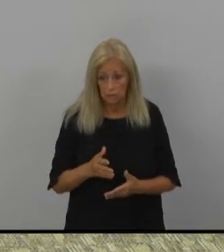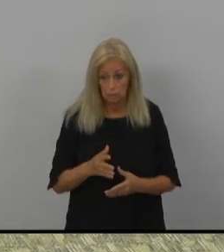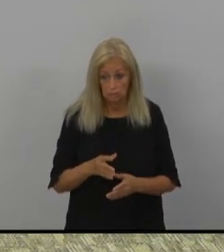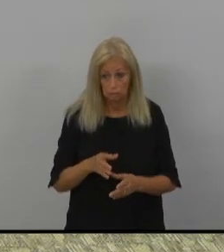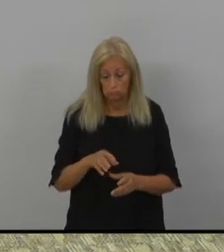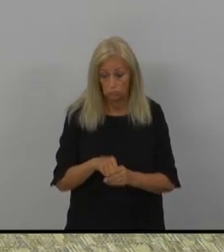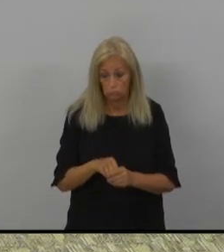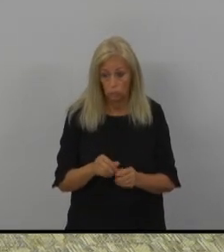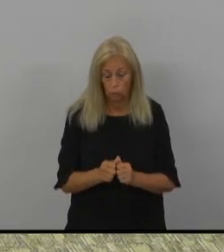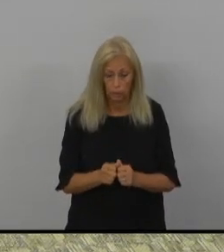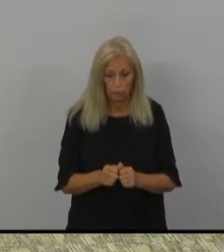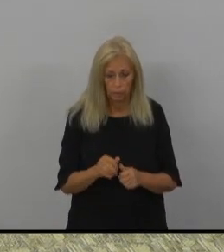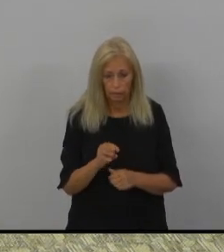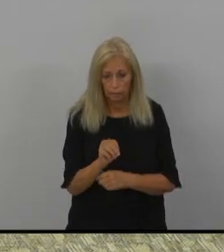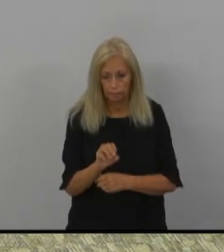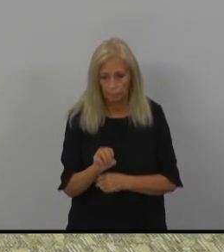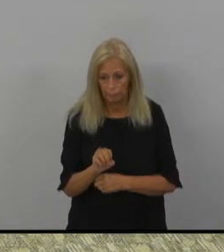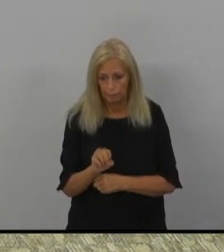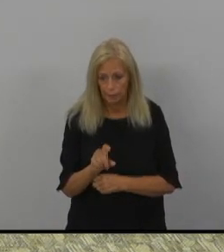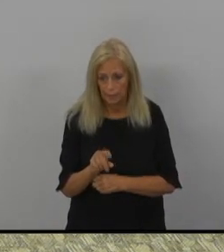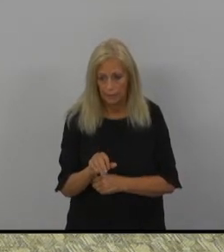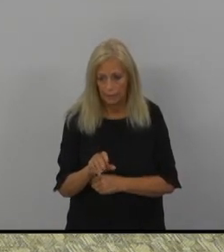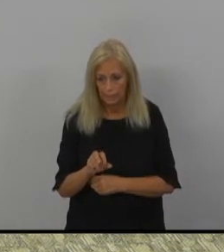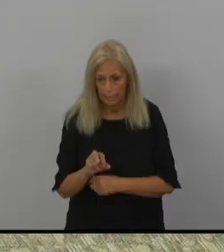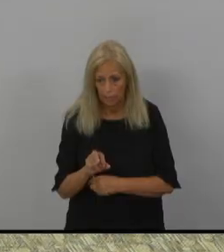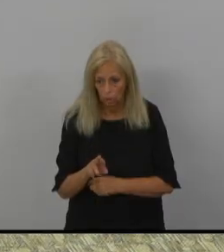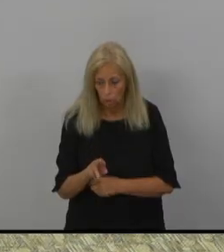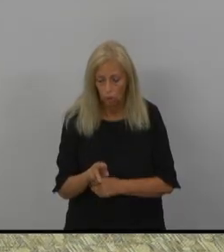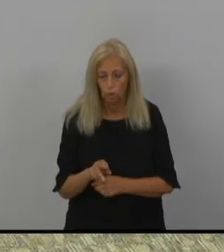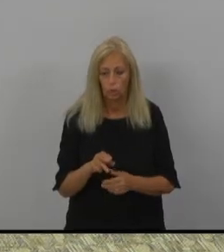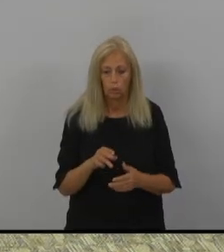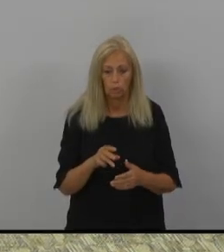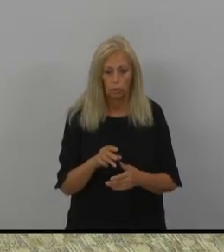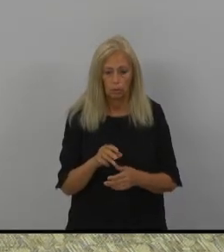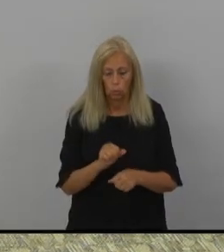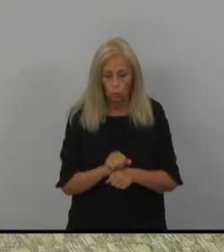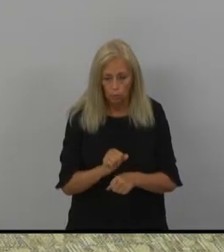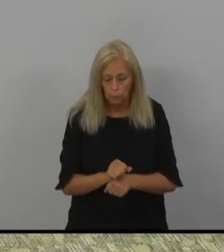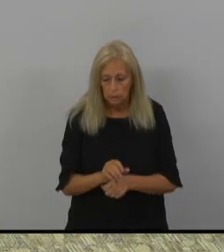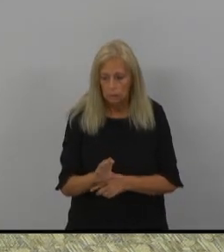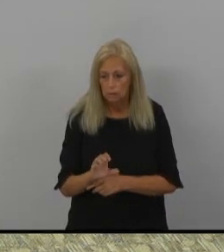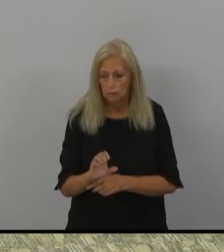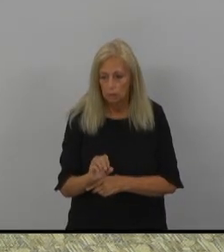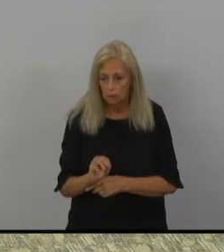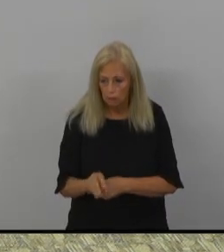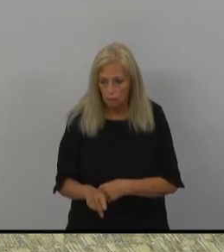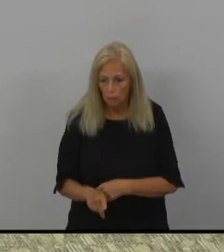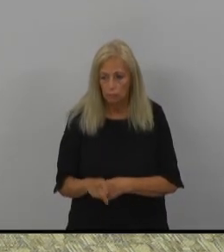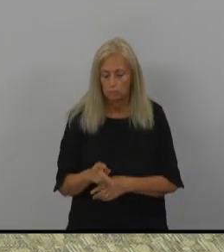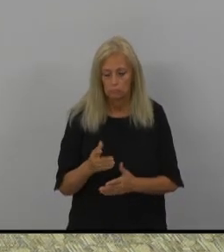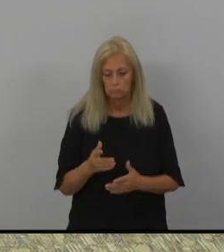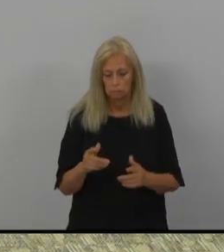salary increase, Medicare, workers' comp, unemployment, um,